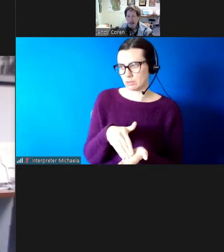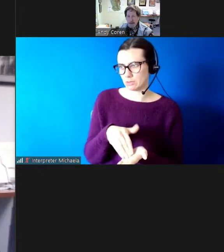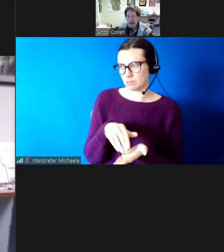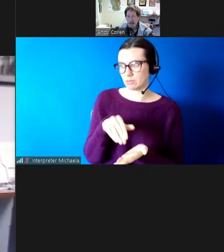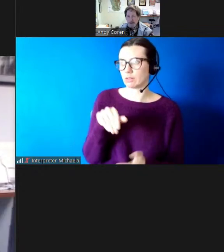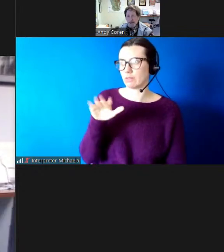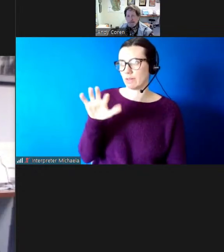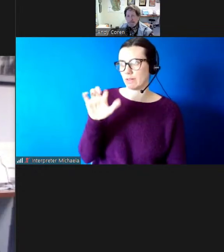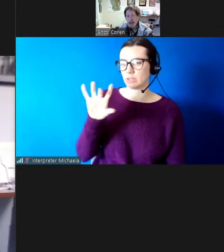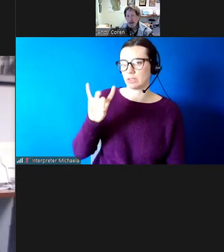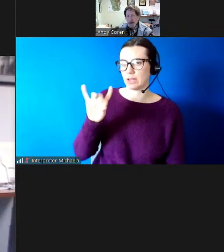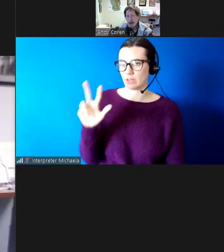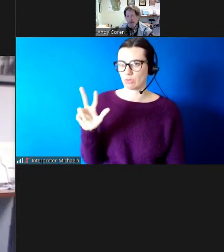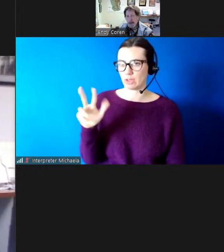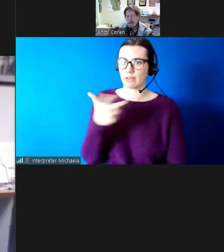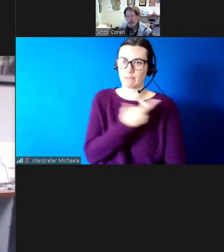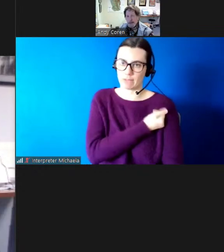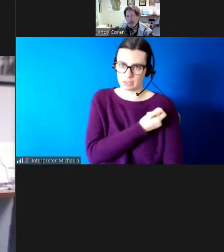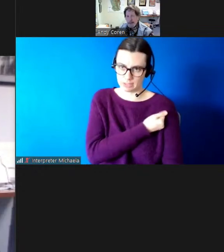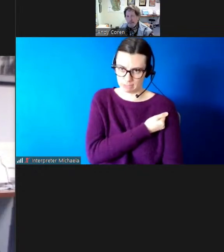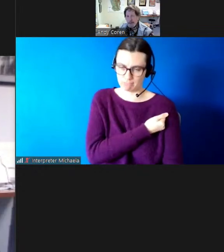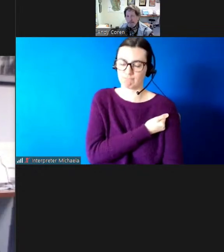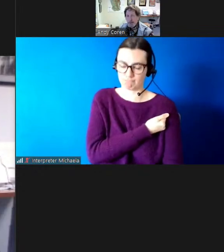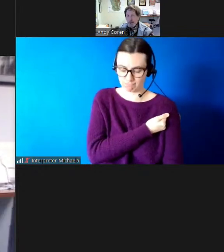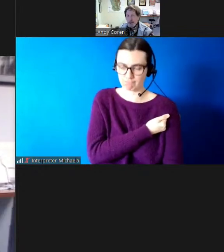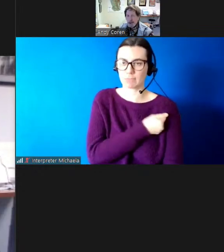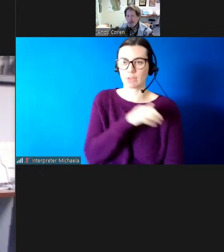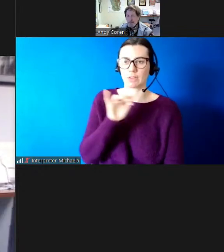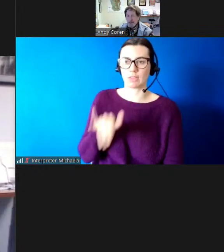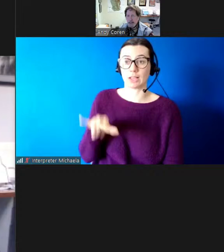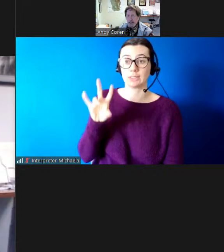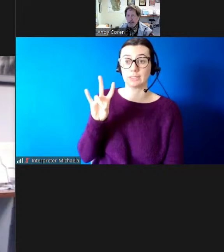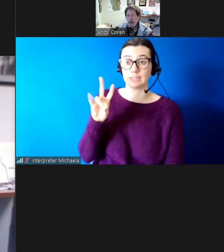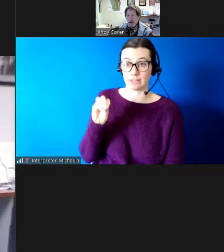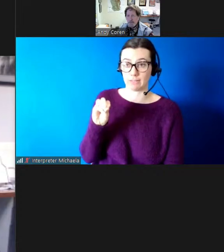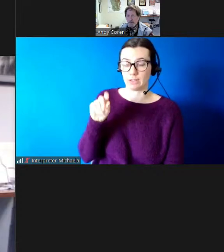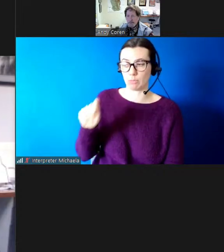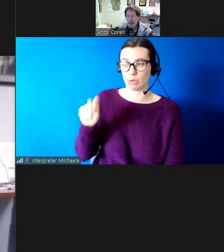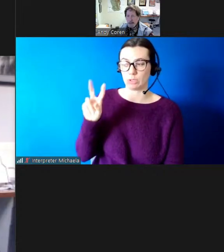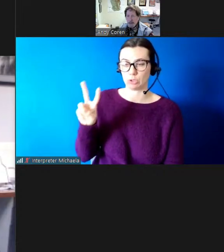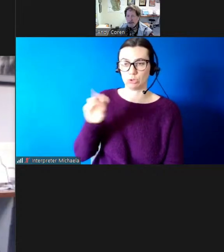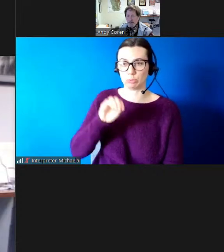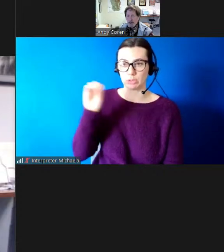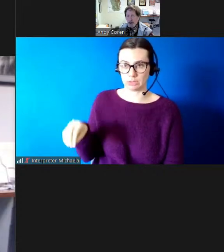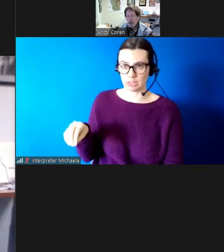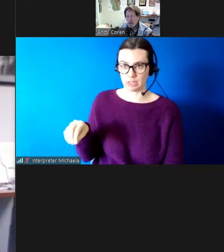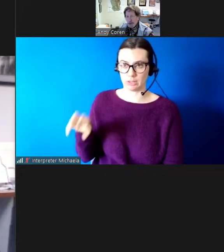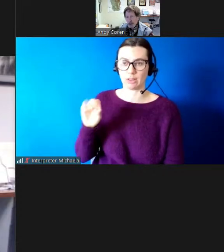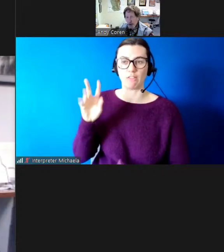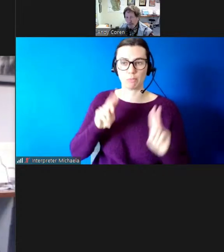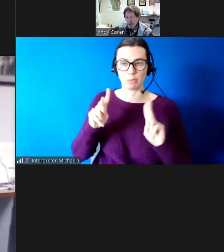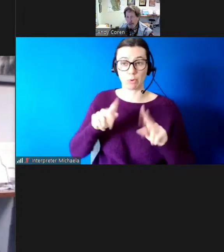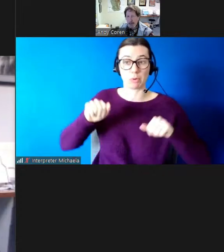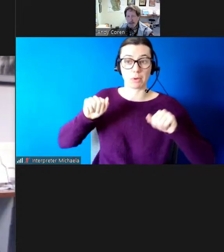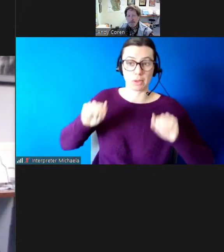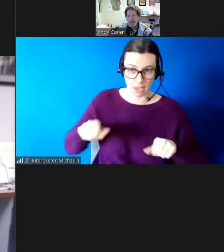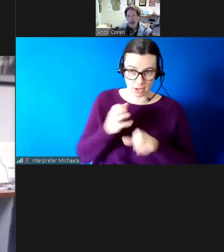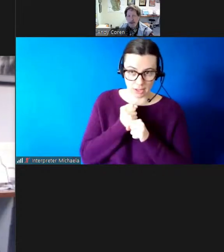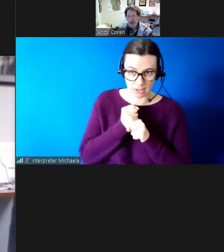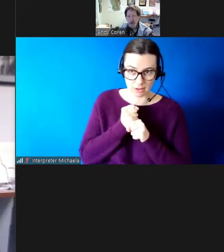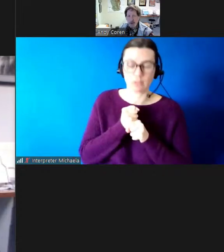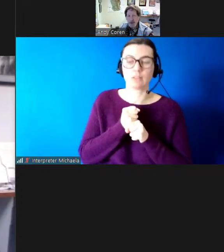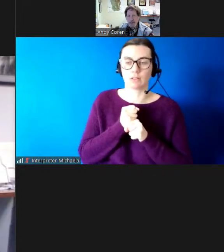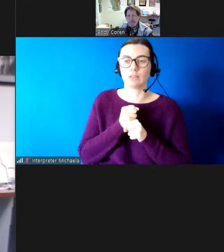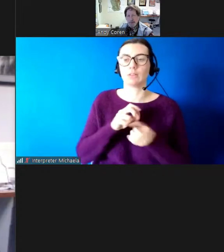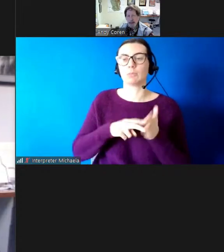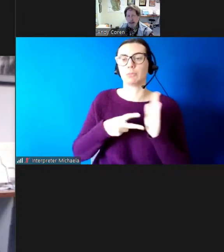140,583 vaccines, and that is 70.2% of people eligible, which is over the age of 5